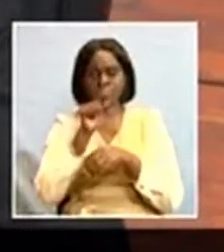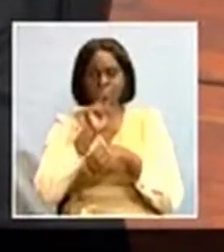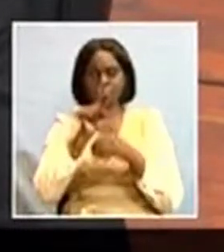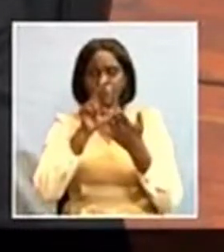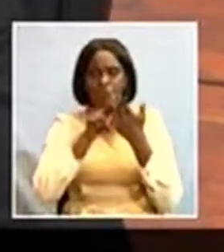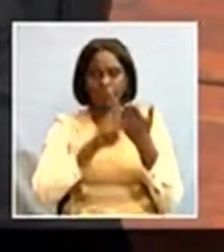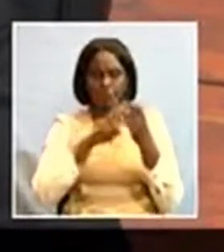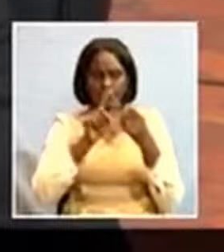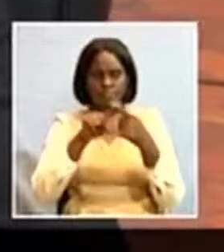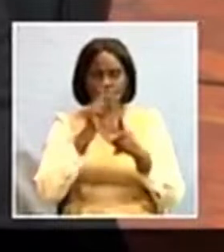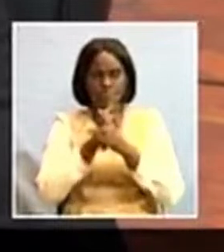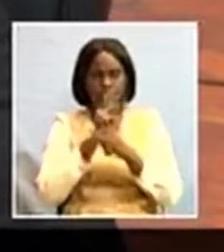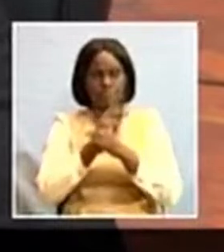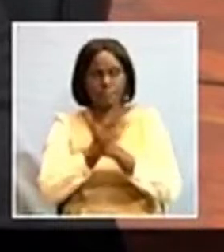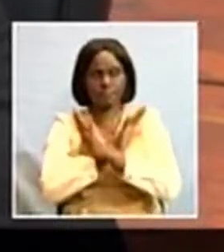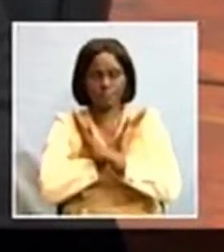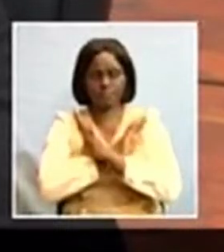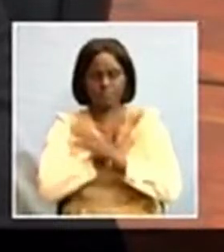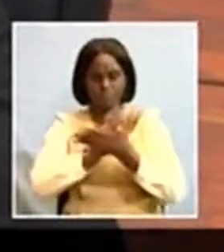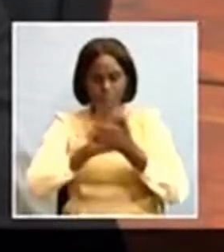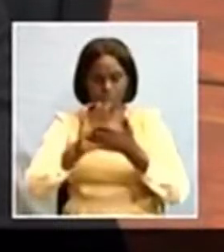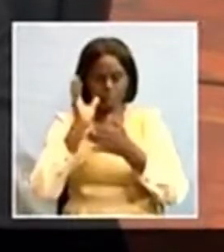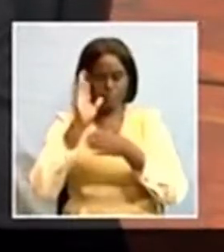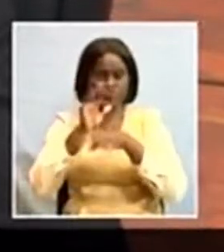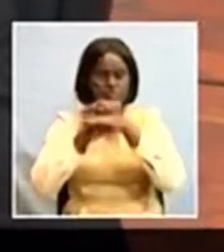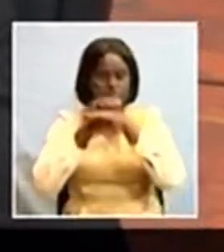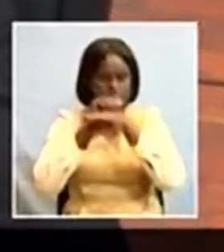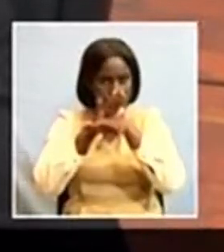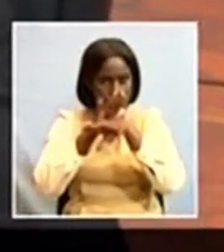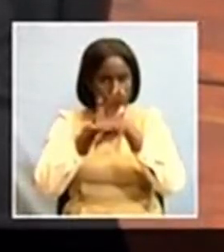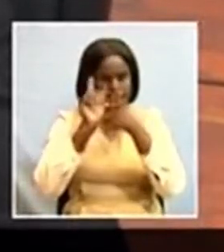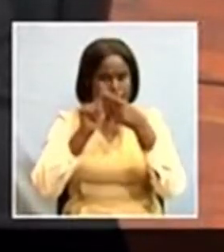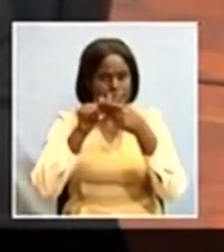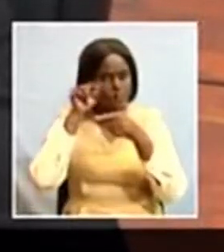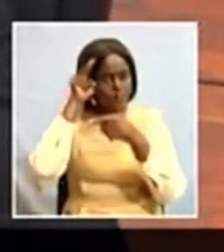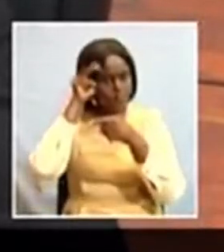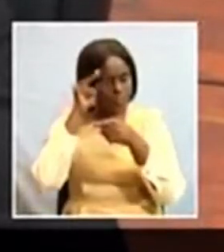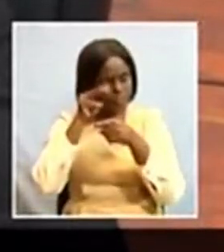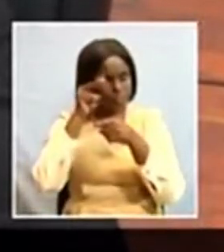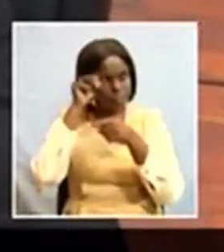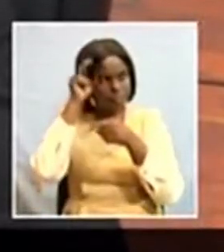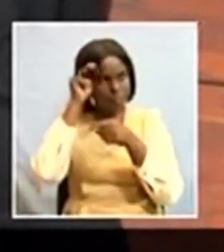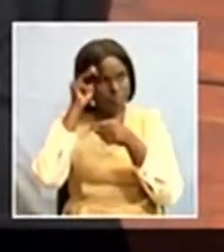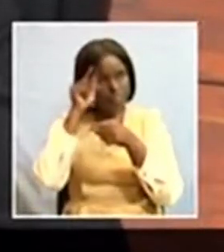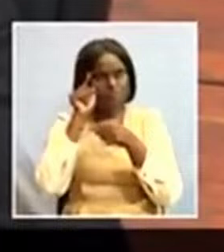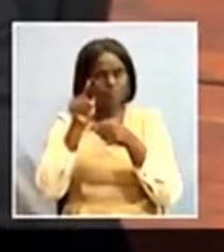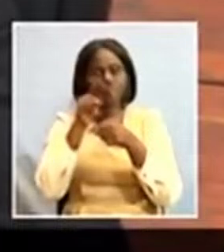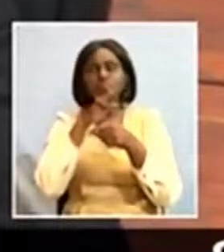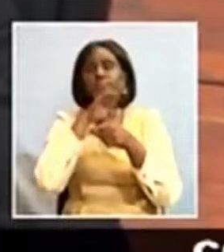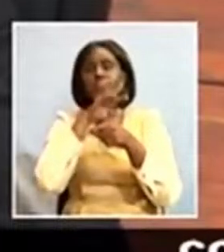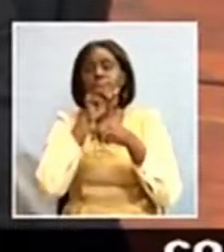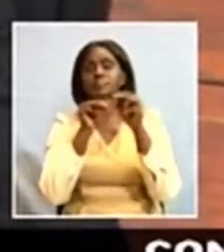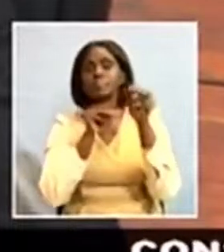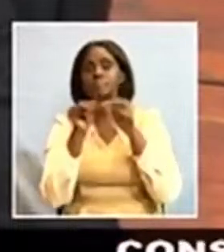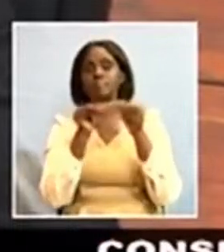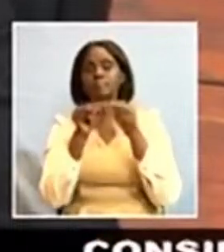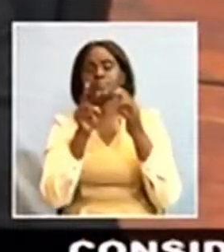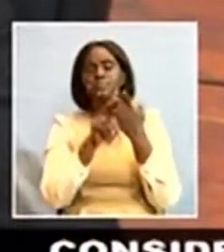reports to keep Zambia clean will be sent to the ministry, that is waste management